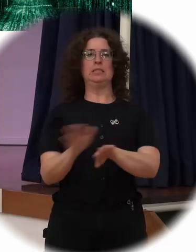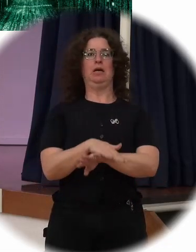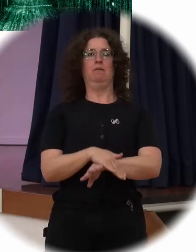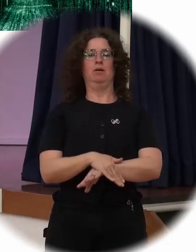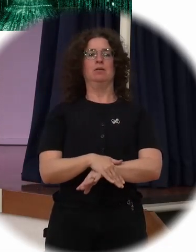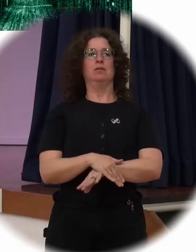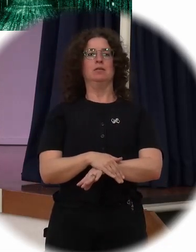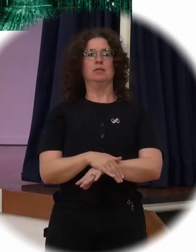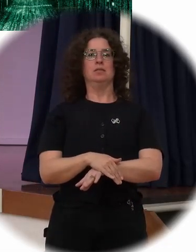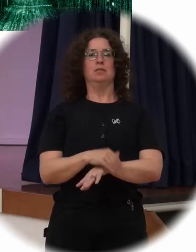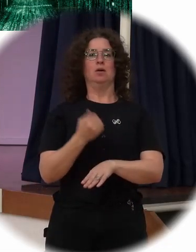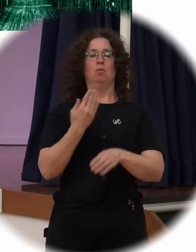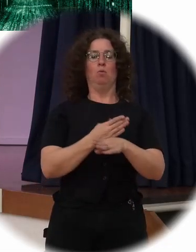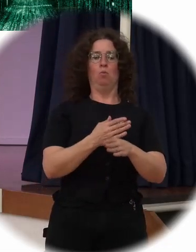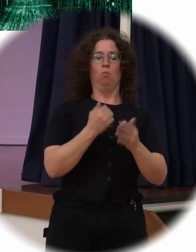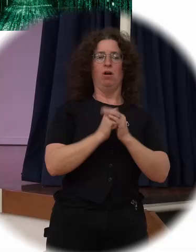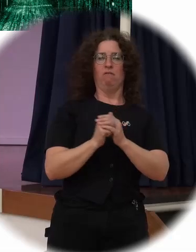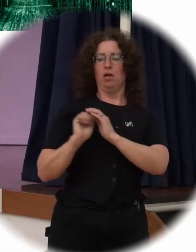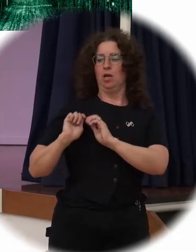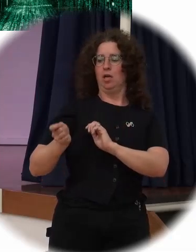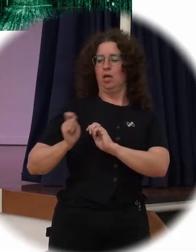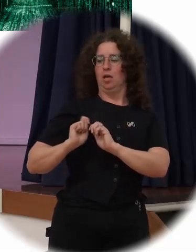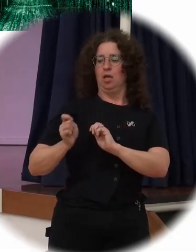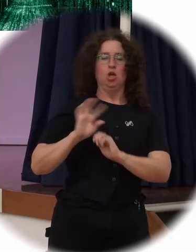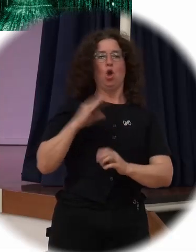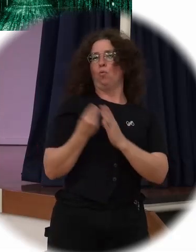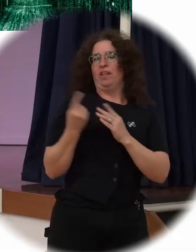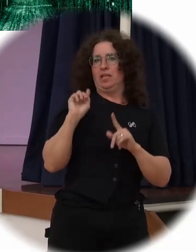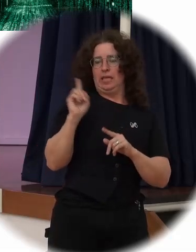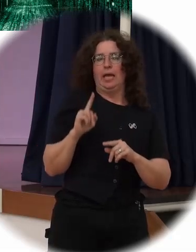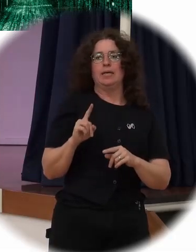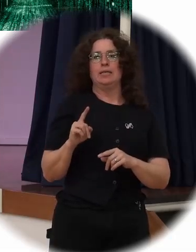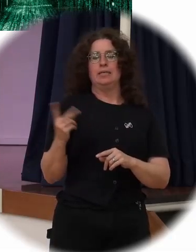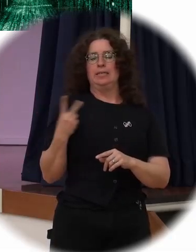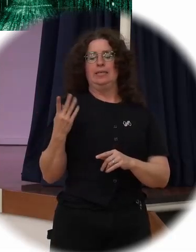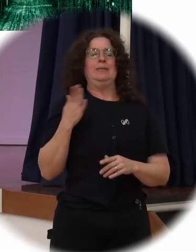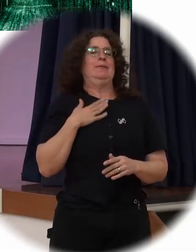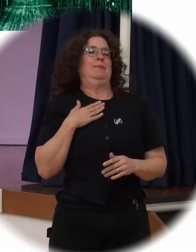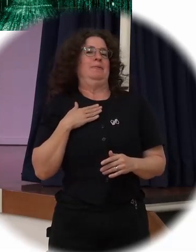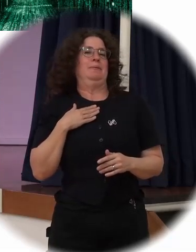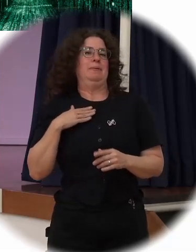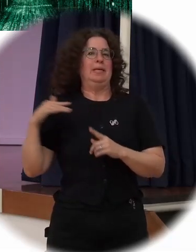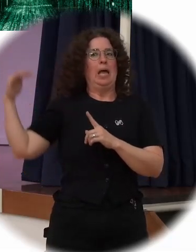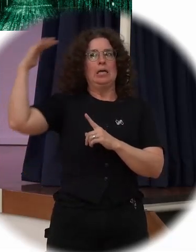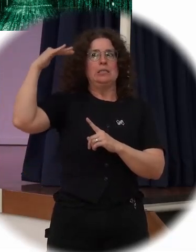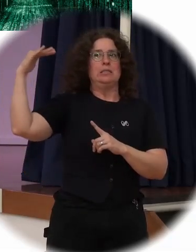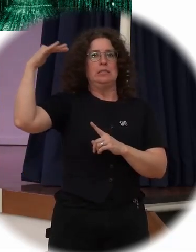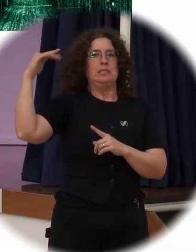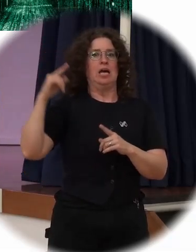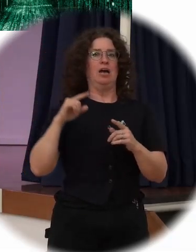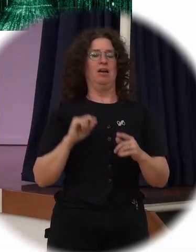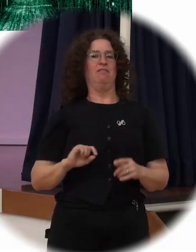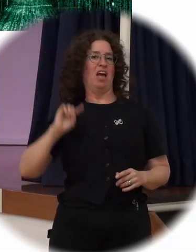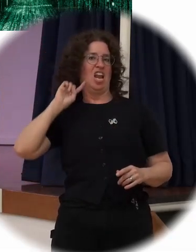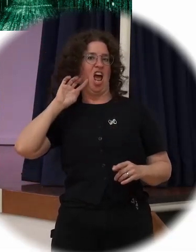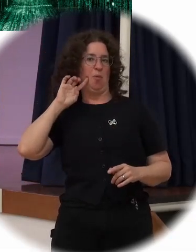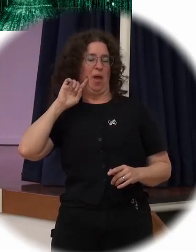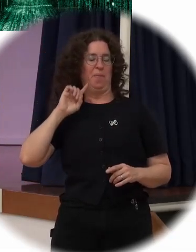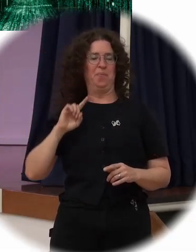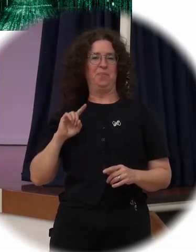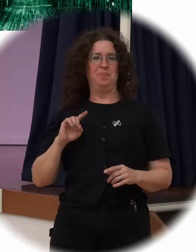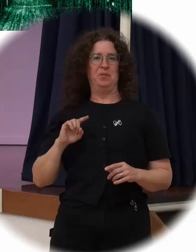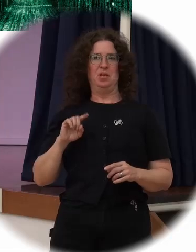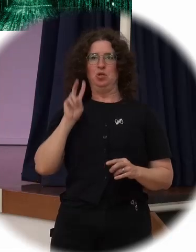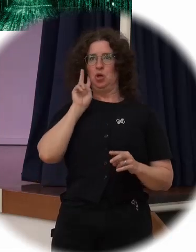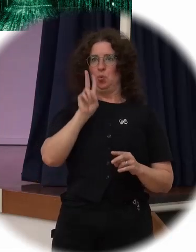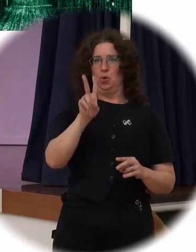My colleague and I, Jairus, who is not here to present with me today, are really big into sci-fi and anime. And we realize in a lot of the shows that we watch, a lot of things that we